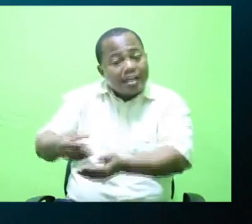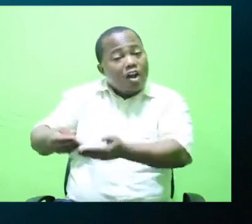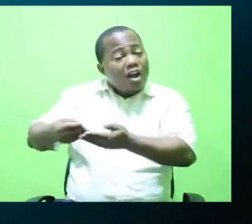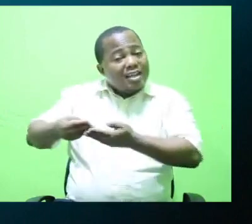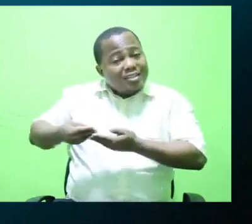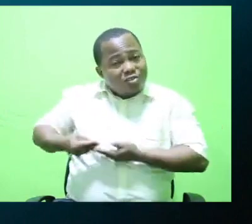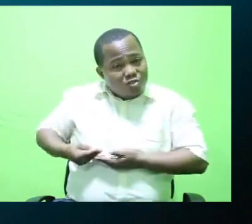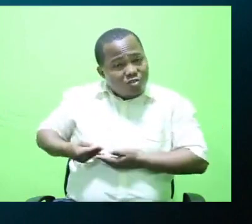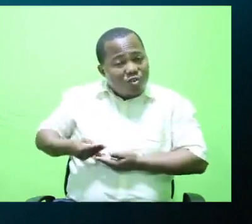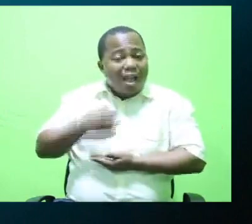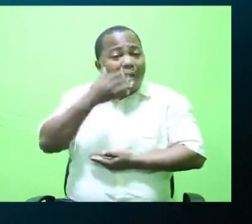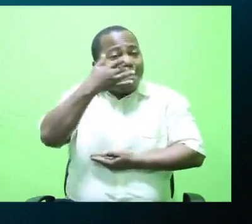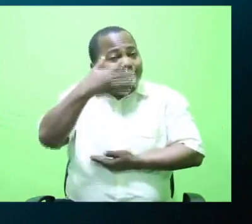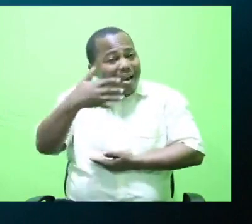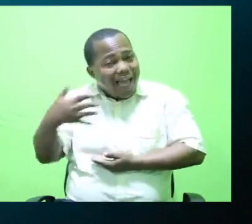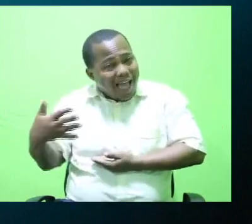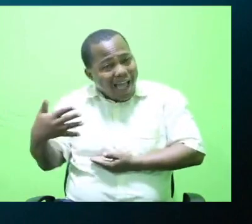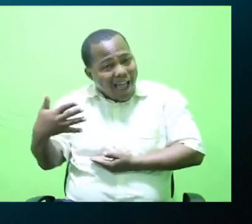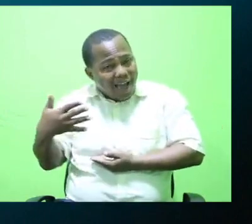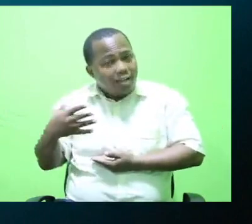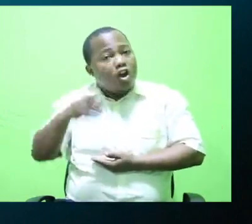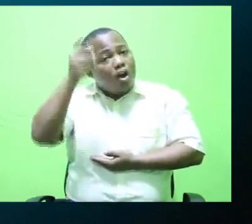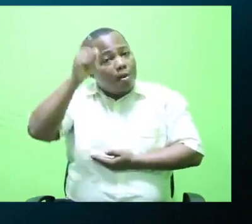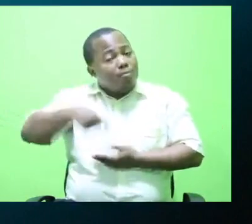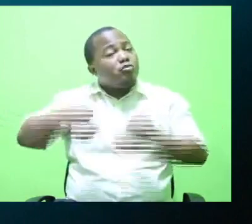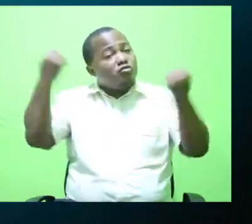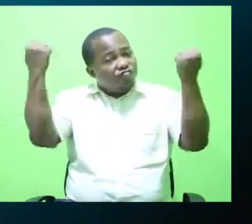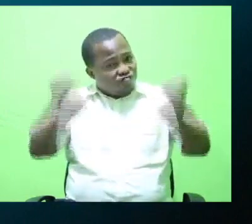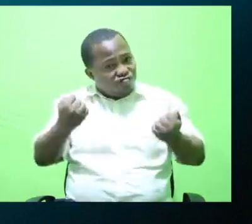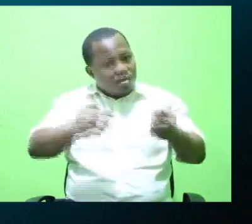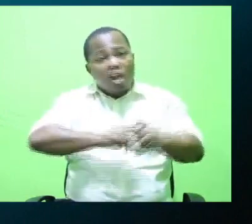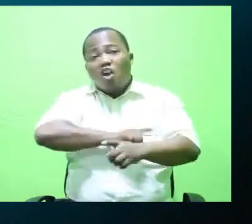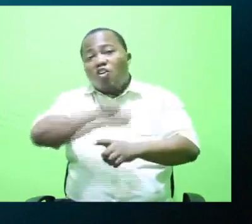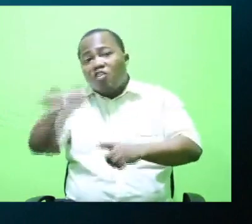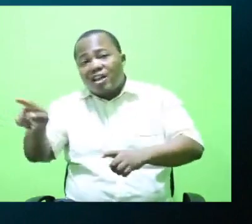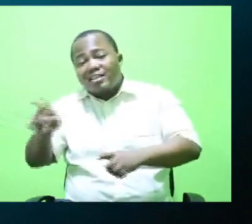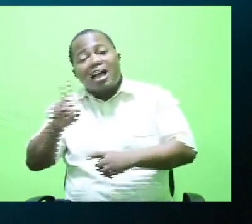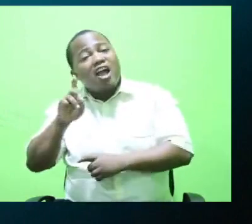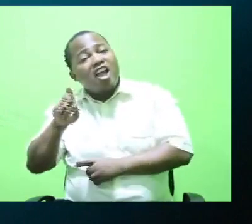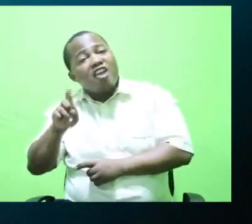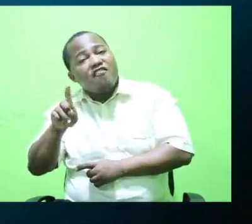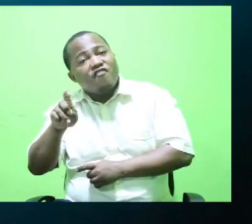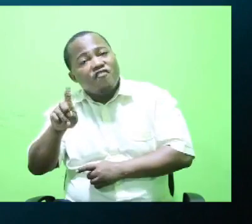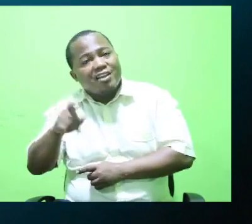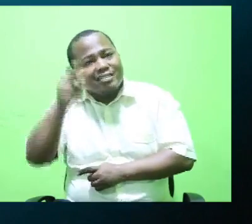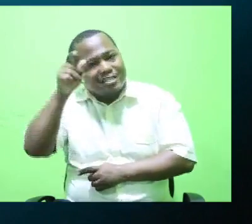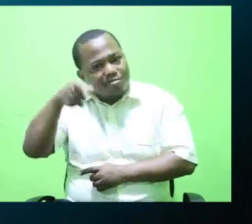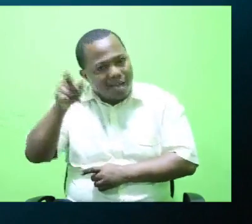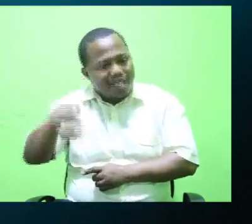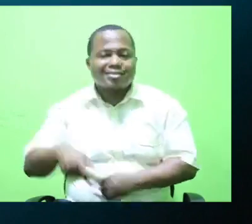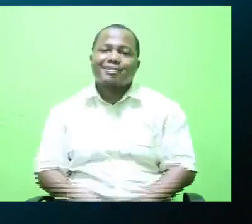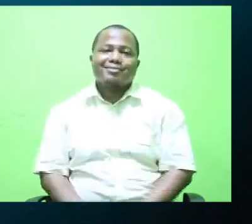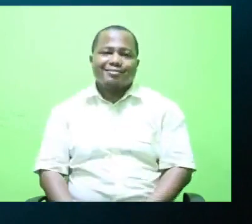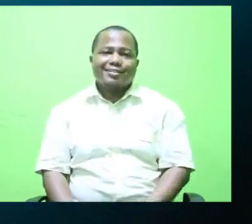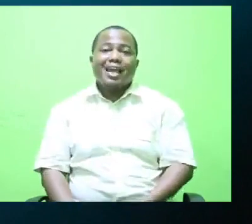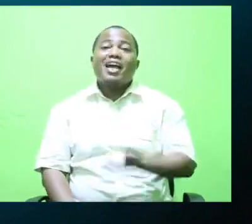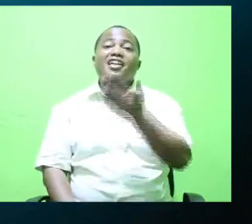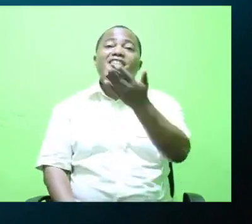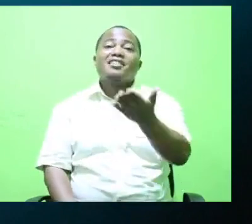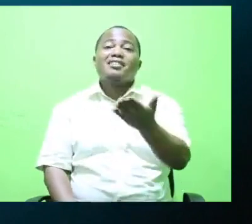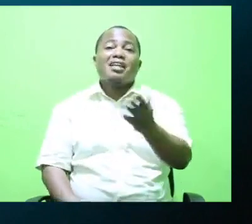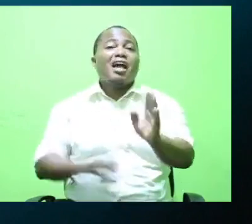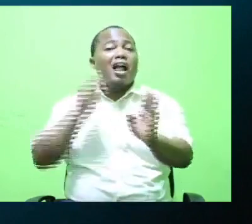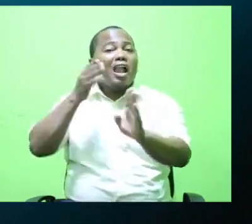take the screened blood of the cured person to the infected person so as